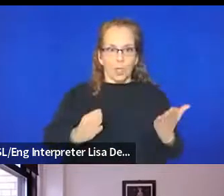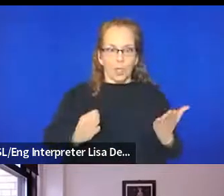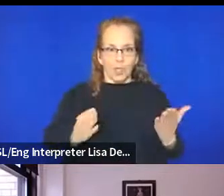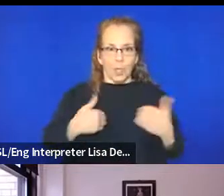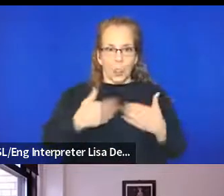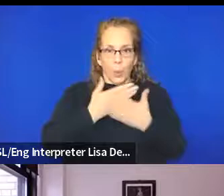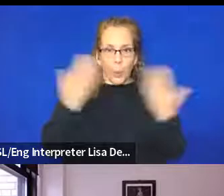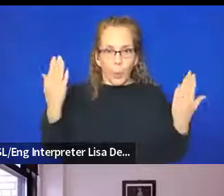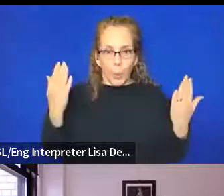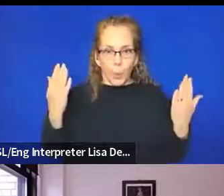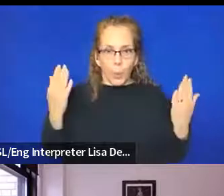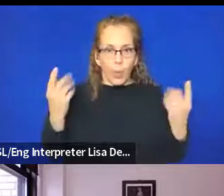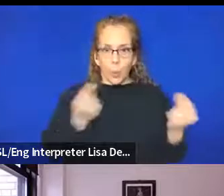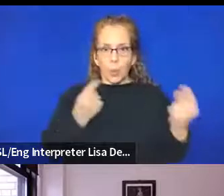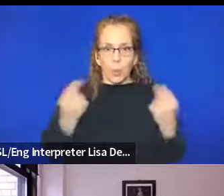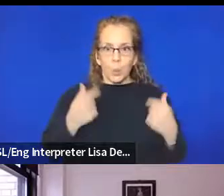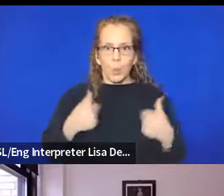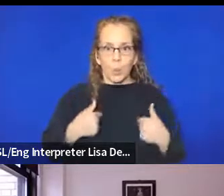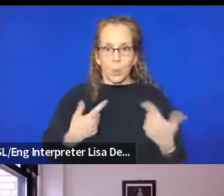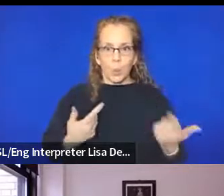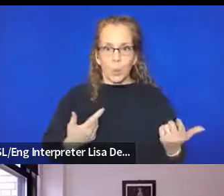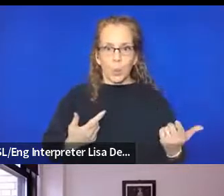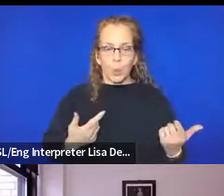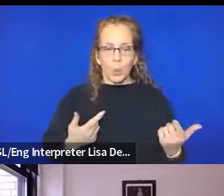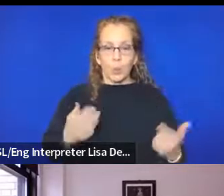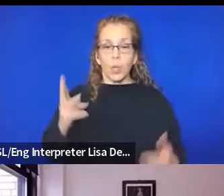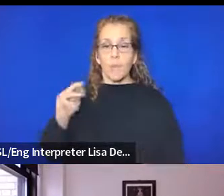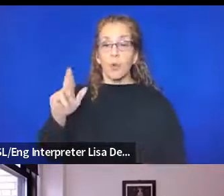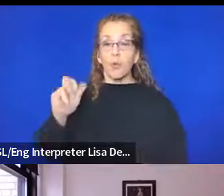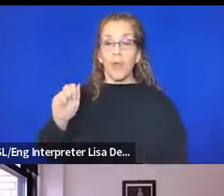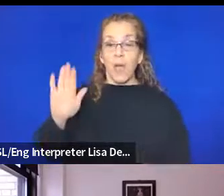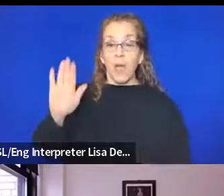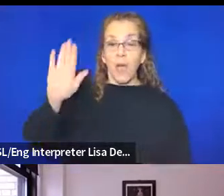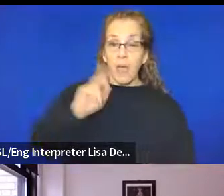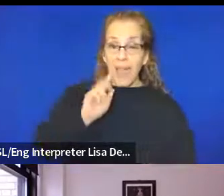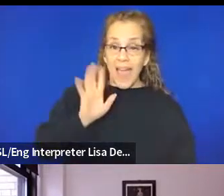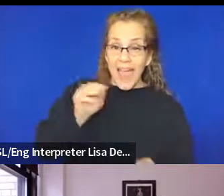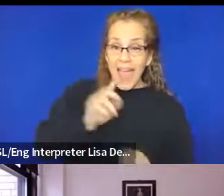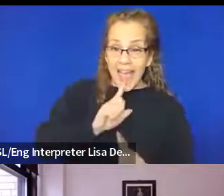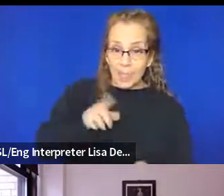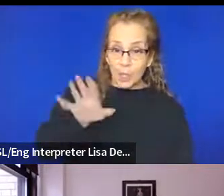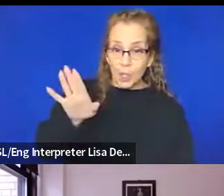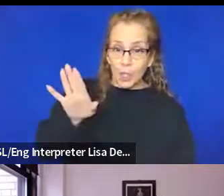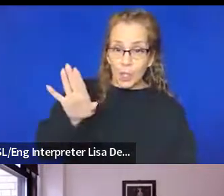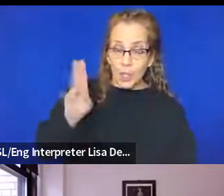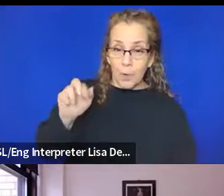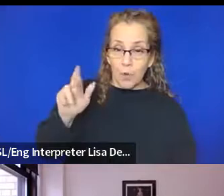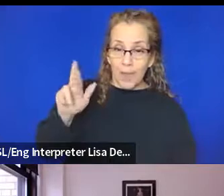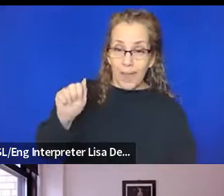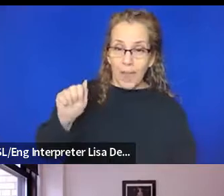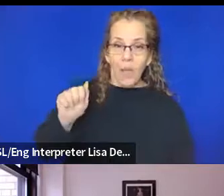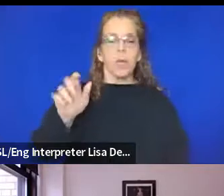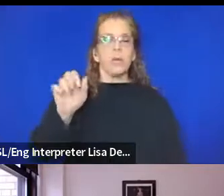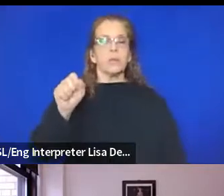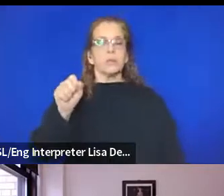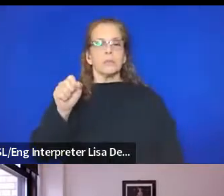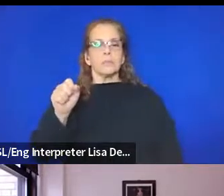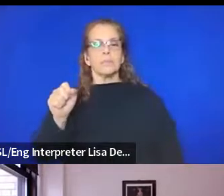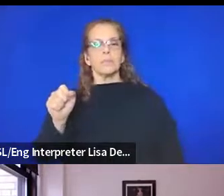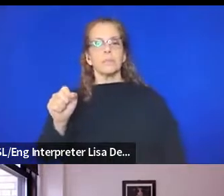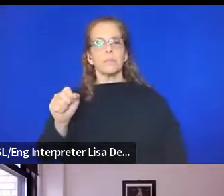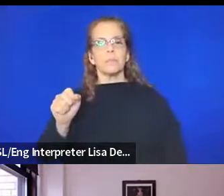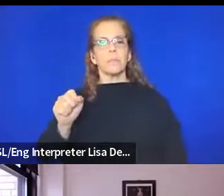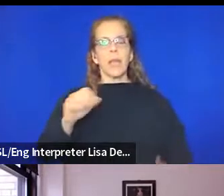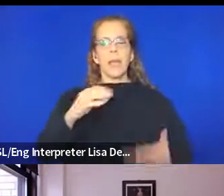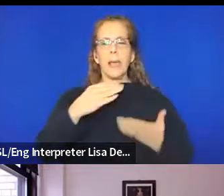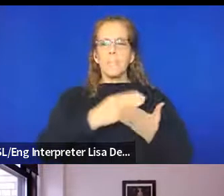none? And I'm not concerned with. Yes. Can I offer a thought for you? Yeah. And that is that like